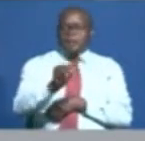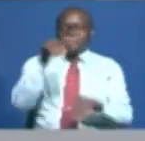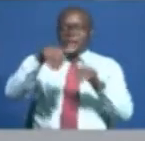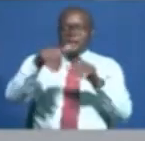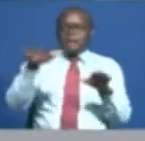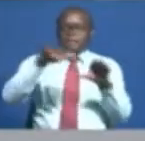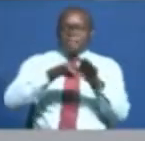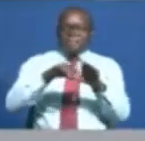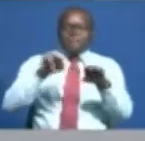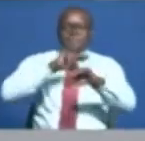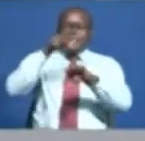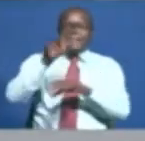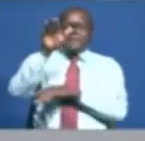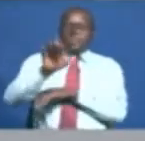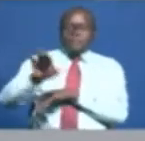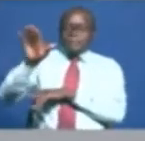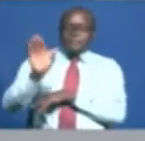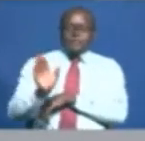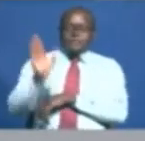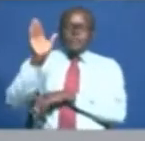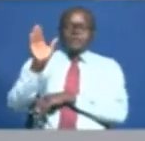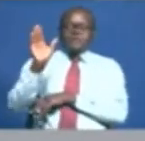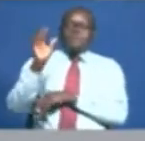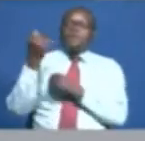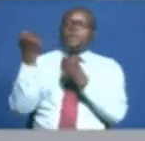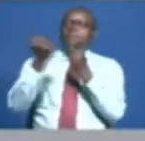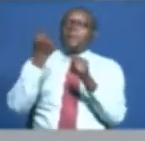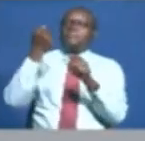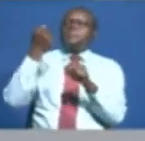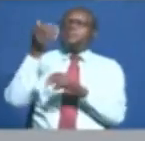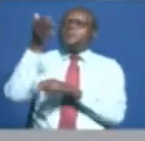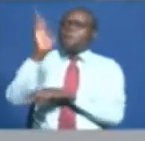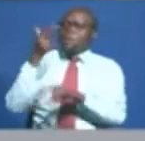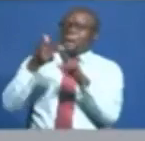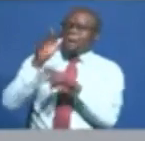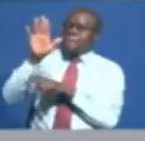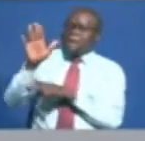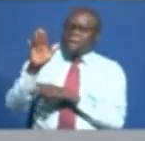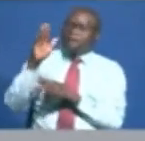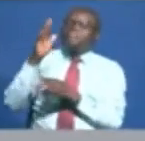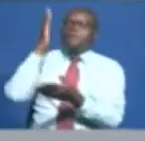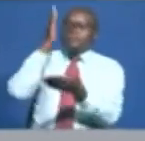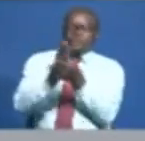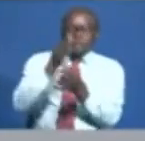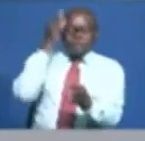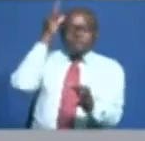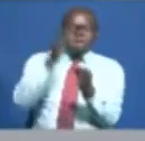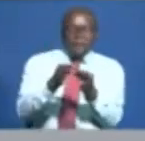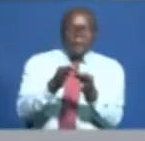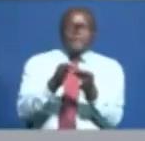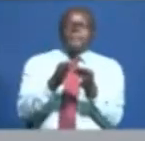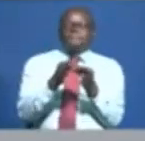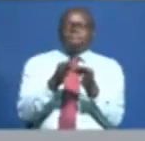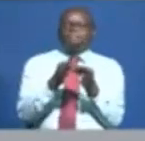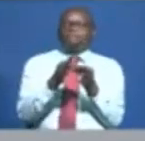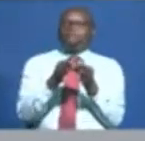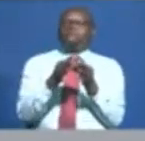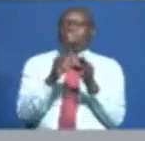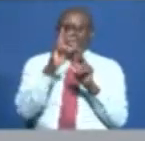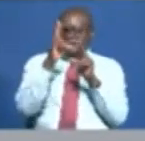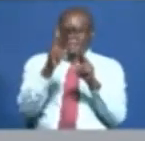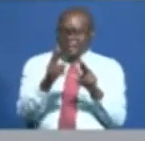swear in the name of the Almighty God that I will bear true faith and allegiance to the people